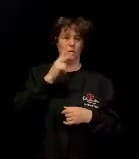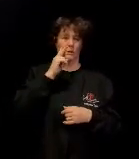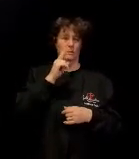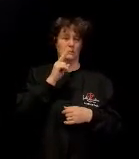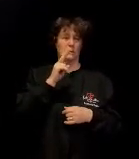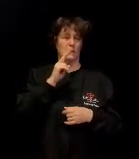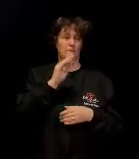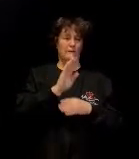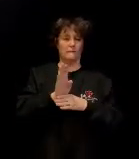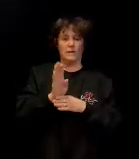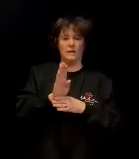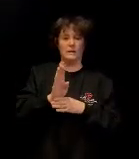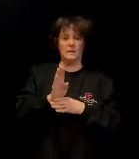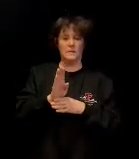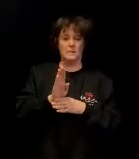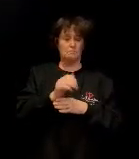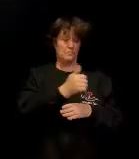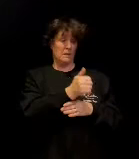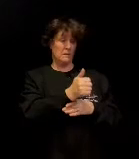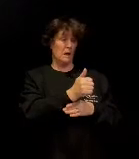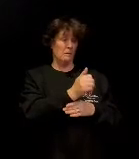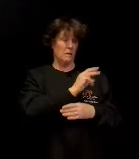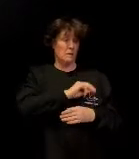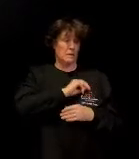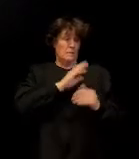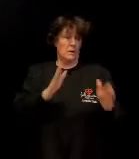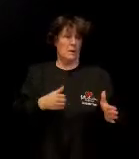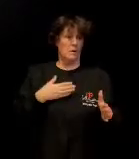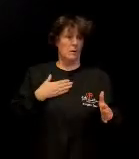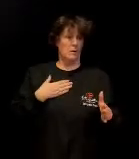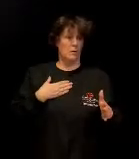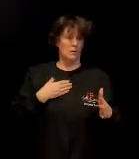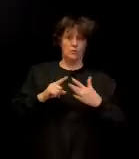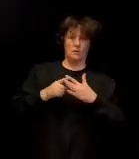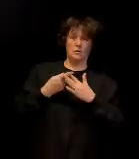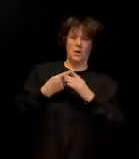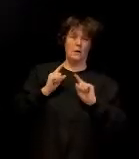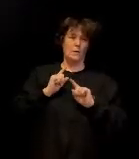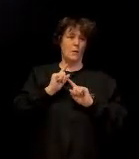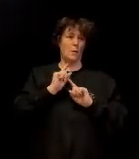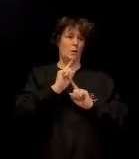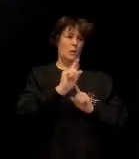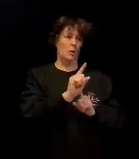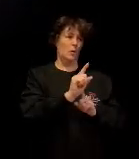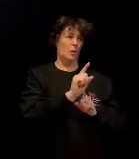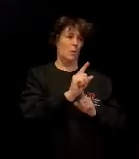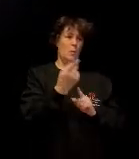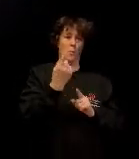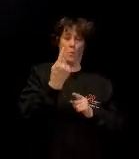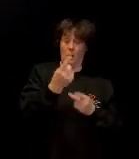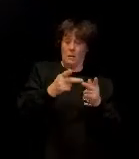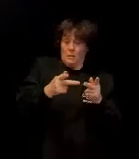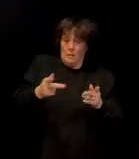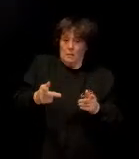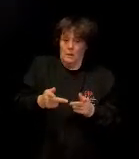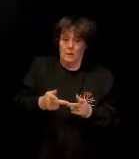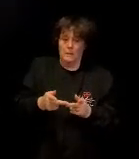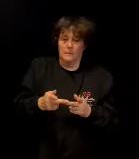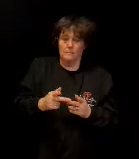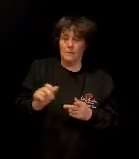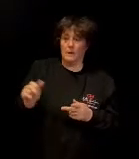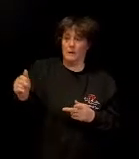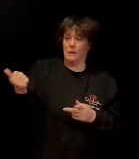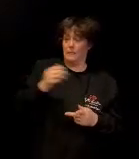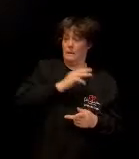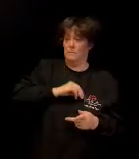She's a missionary, and she when she was beginning to go out to one of her stations, there was another